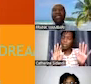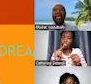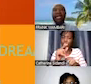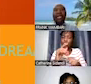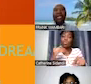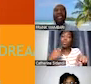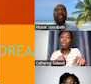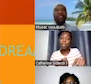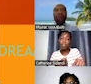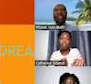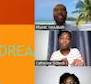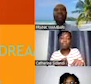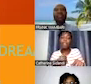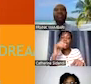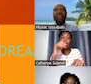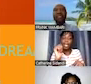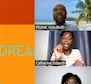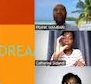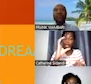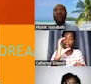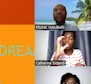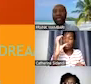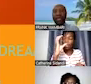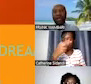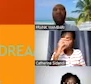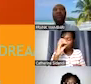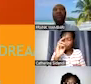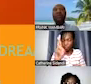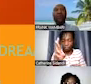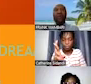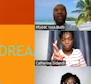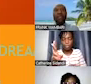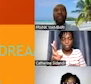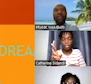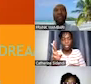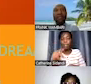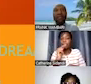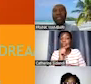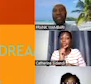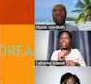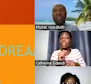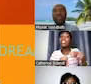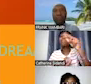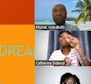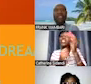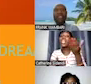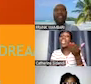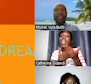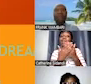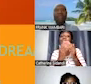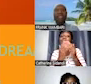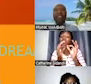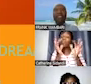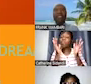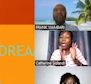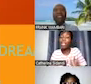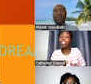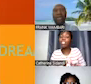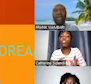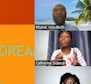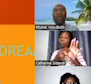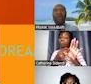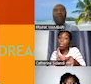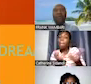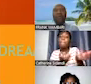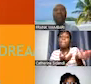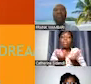support system that will help you when somebody has walked away, when the business has to close down